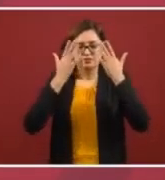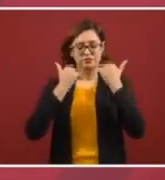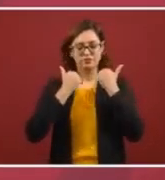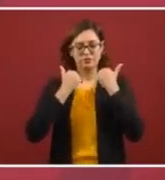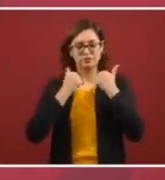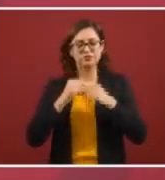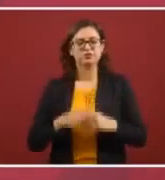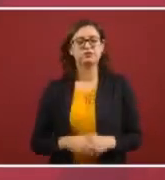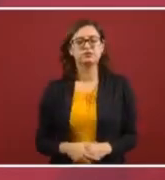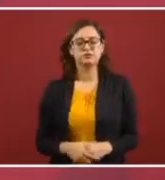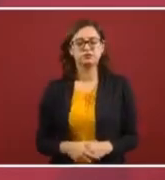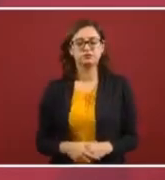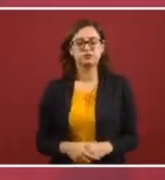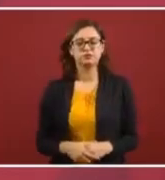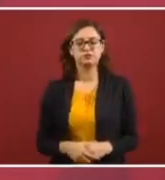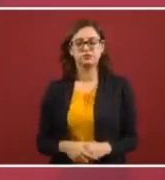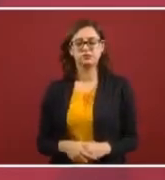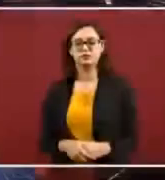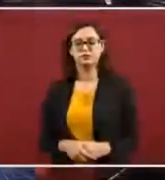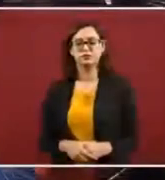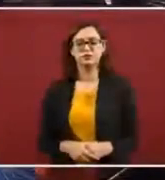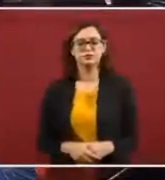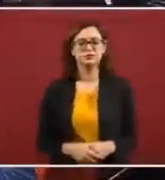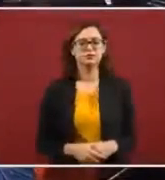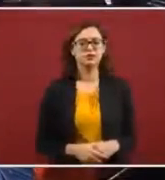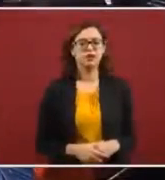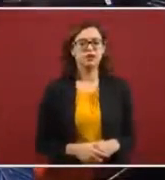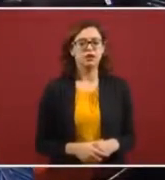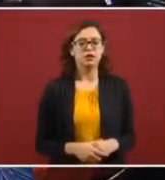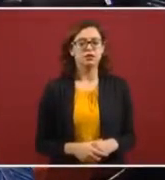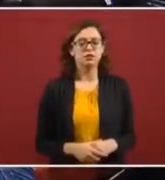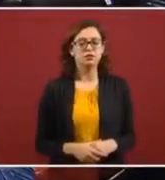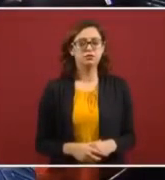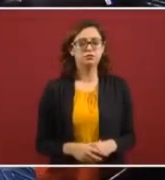That does not exist. And that is why